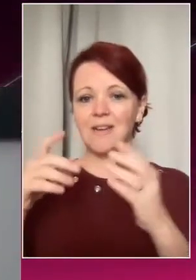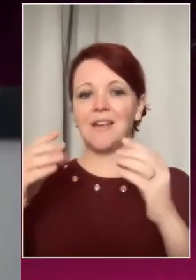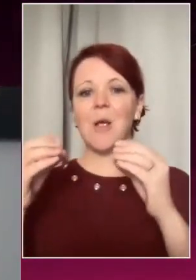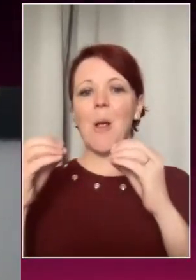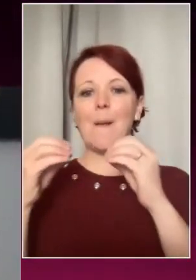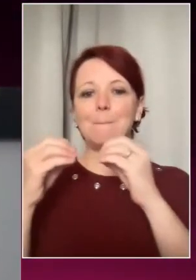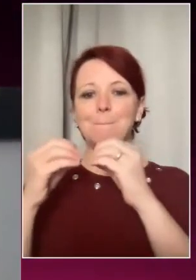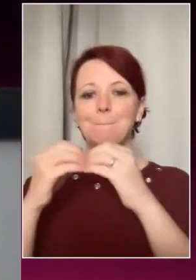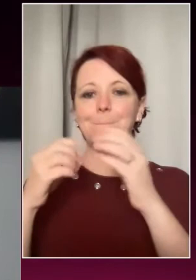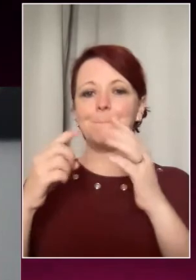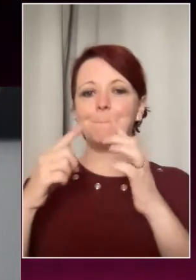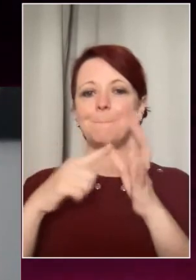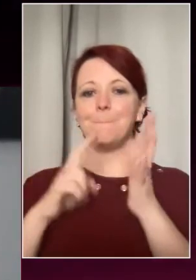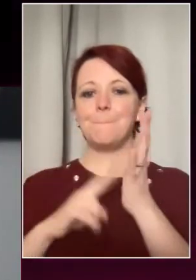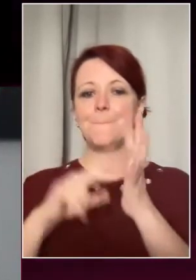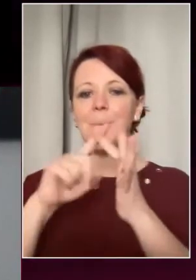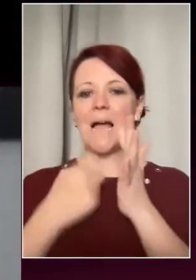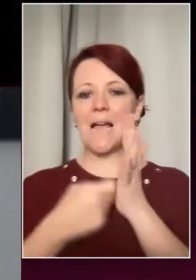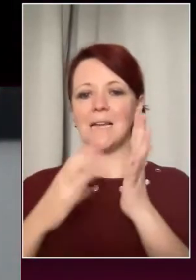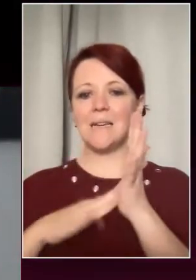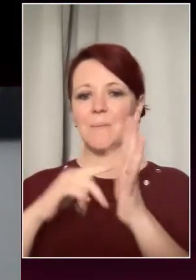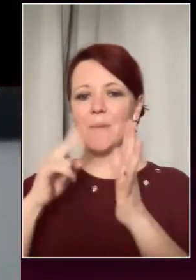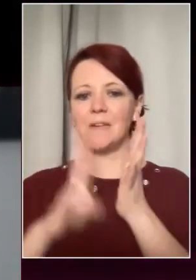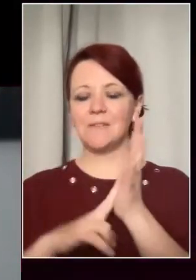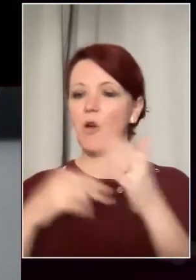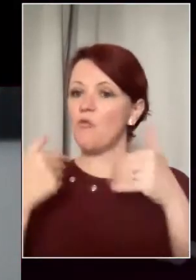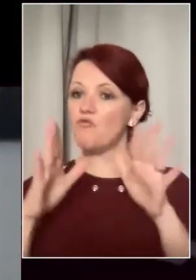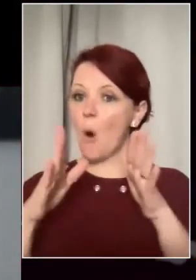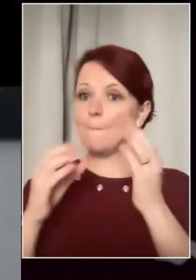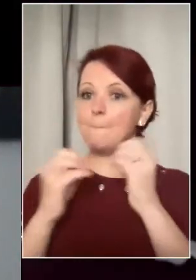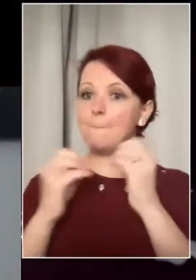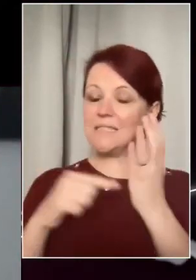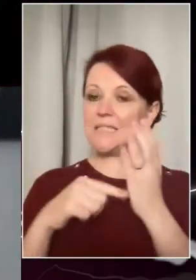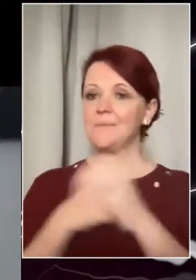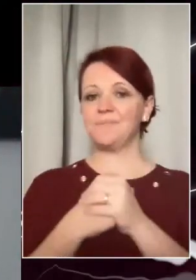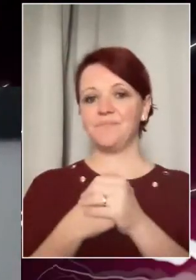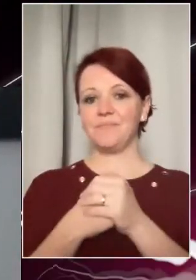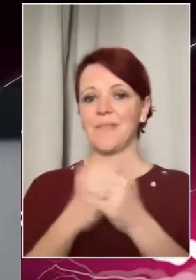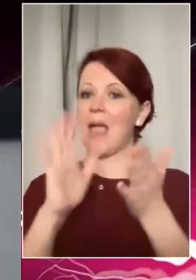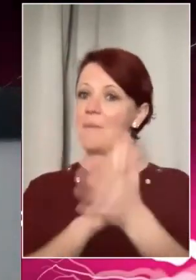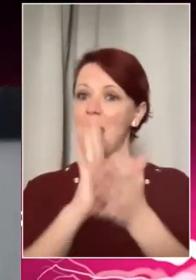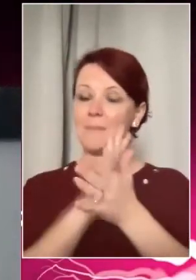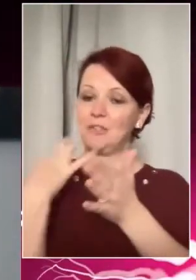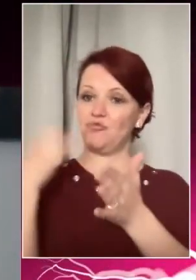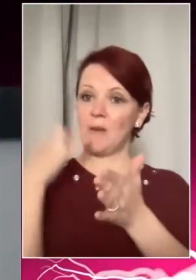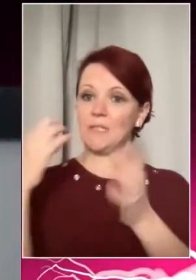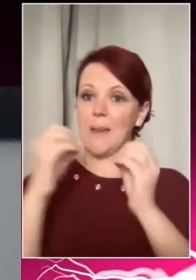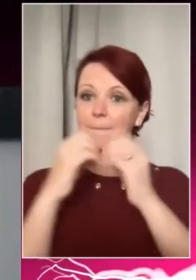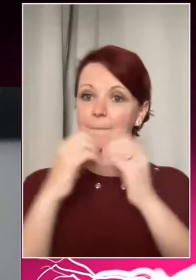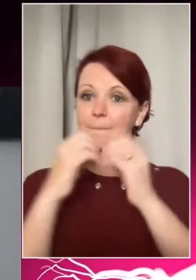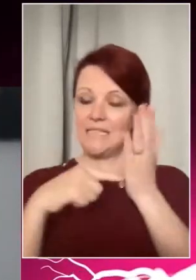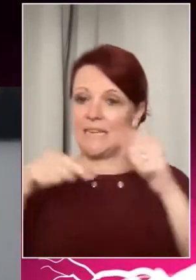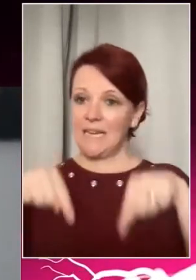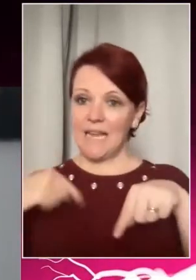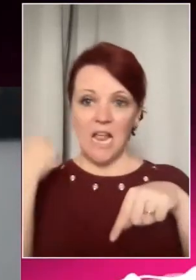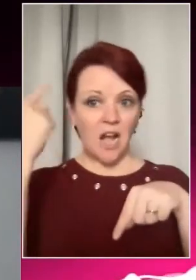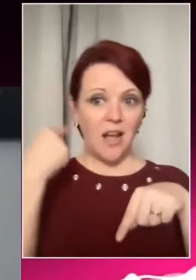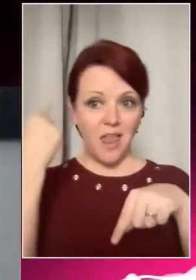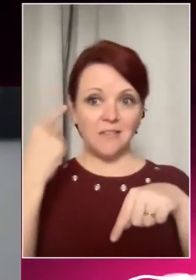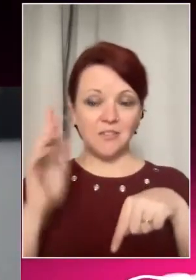Hello everyone, my name is Reginald Bannerman and I'm delighted to represent BT at the London Regional